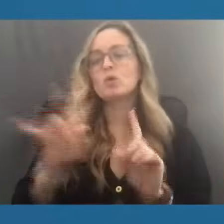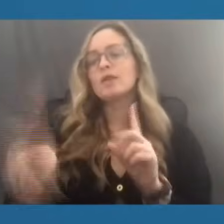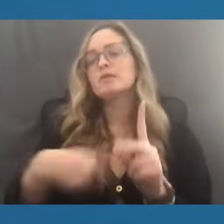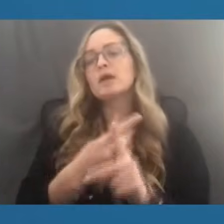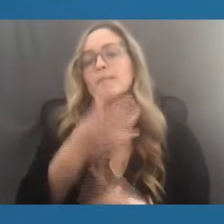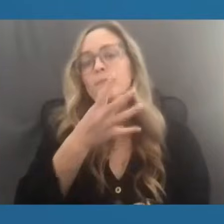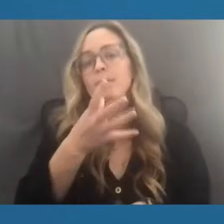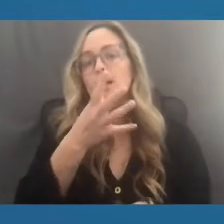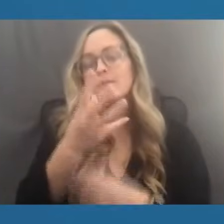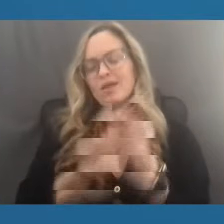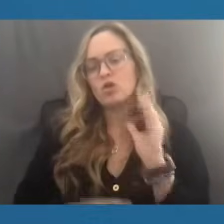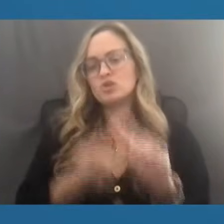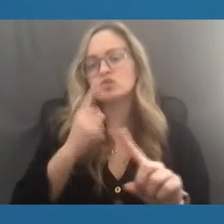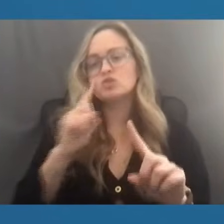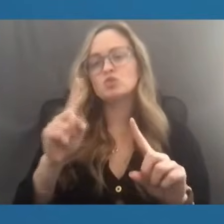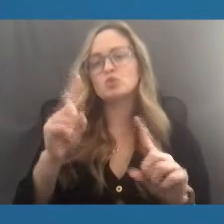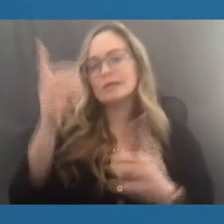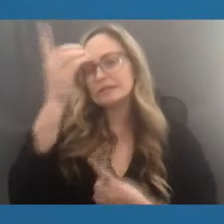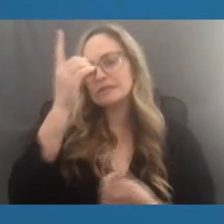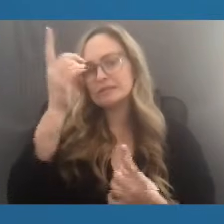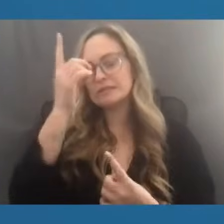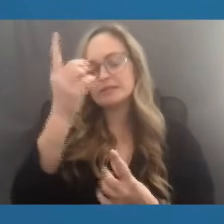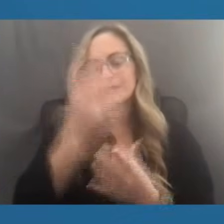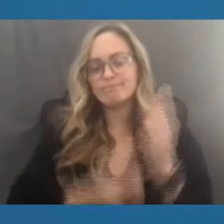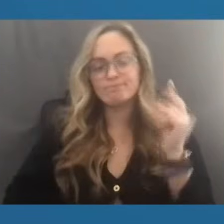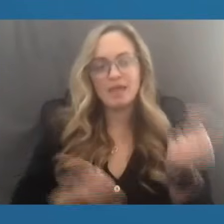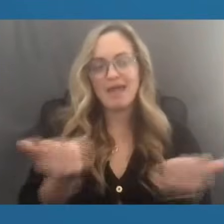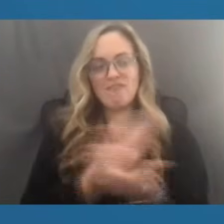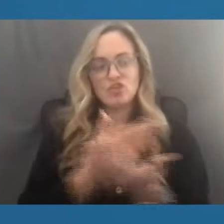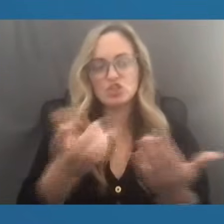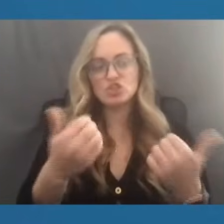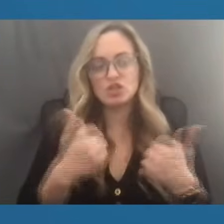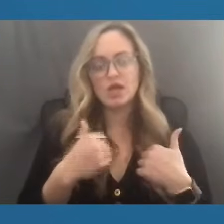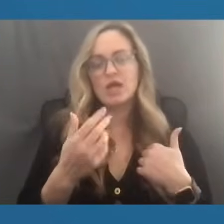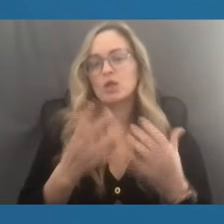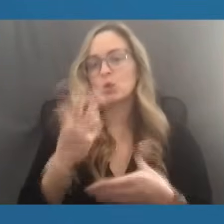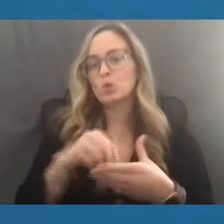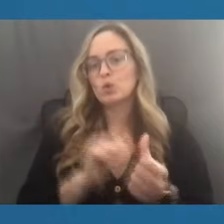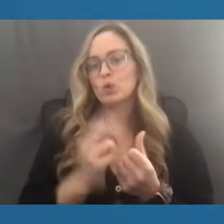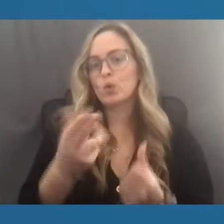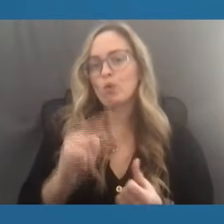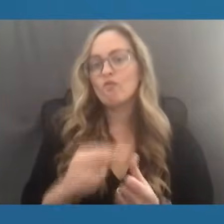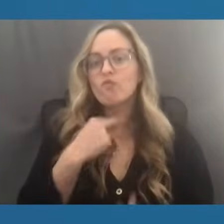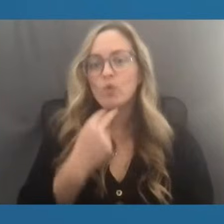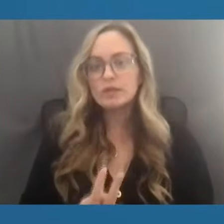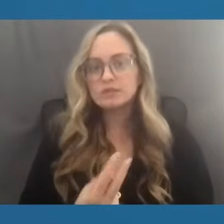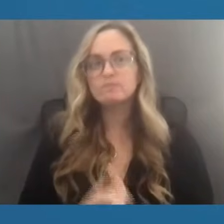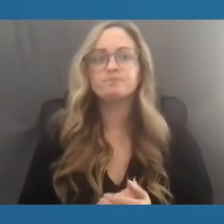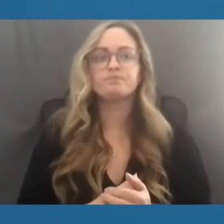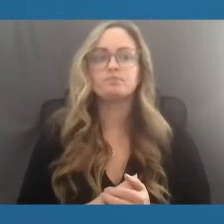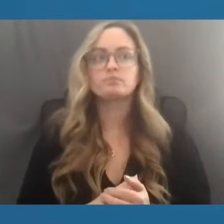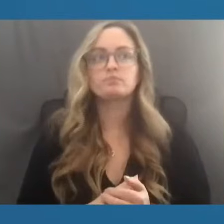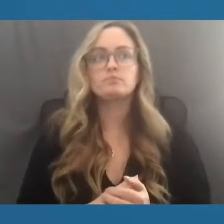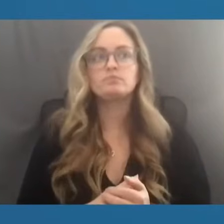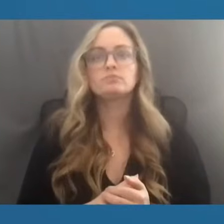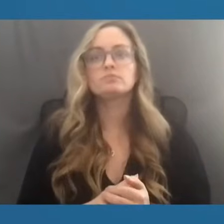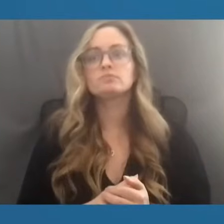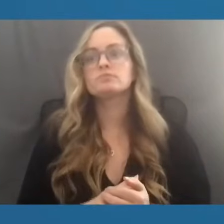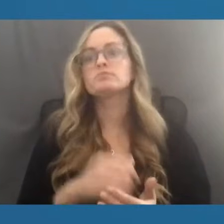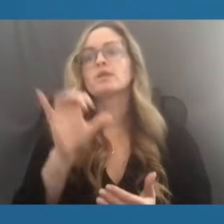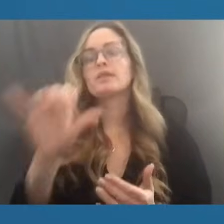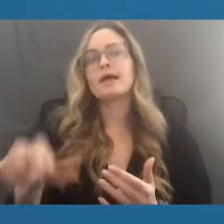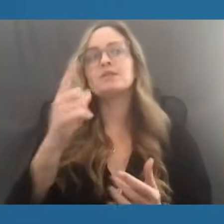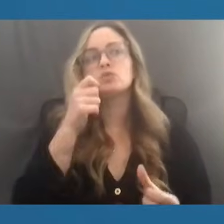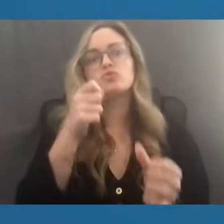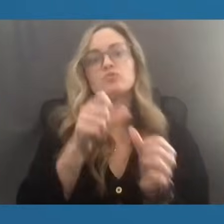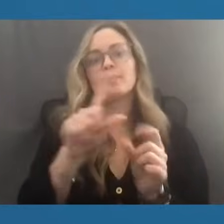to a disease that robbed her of everything, including her own voice. And that's what I was reflecting on when